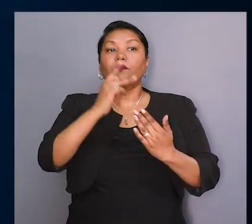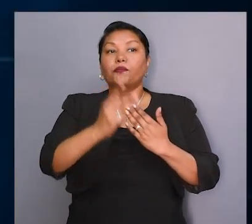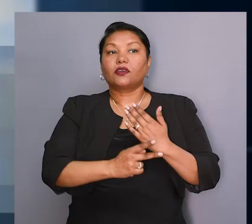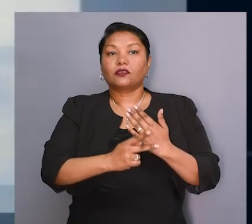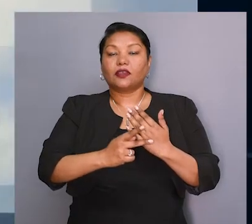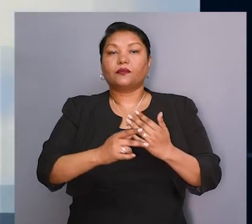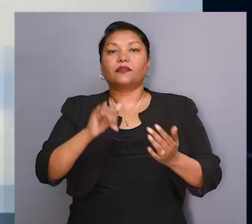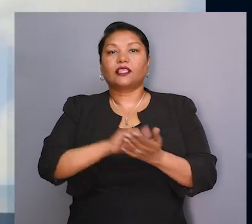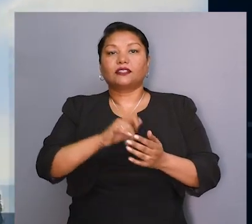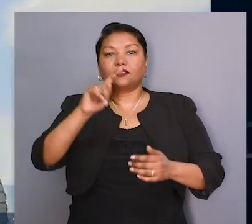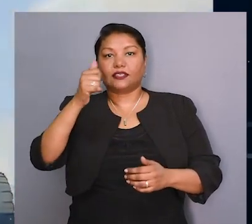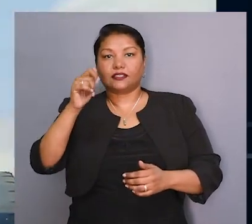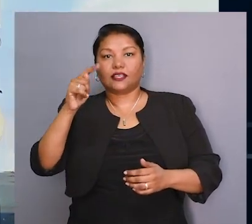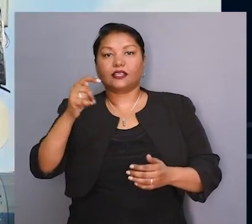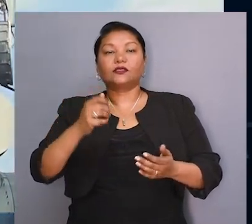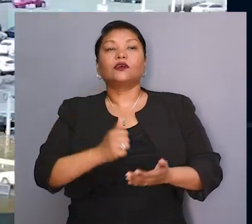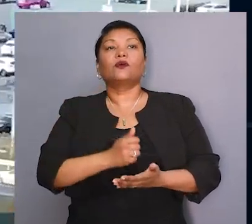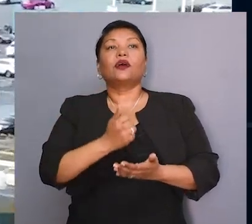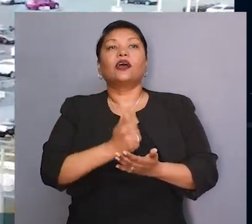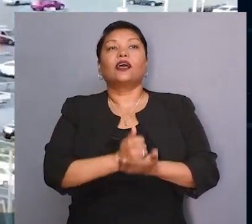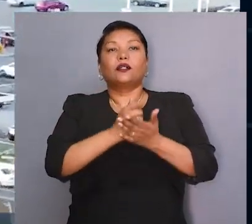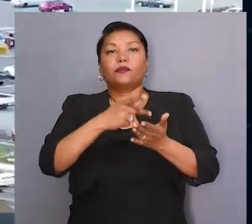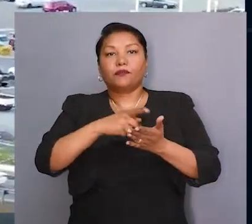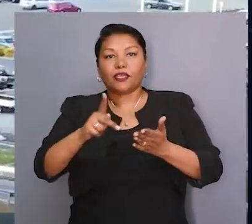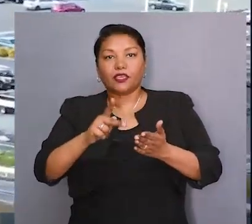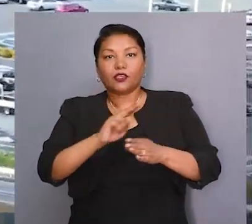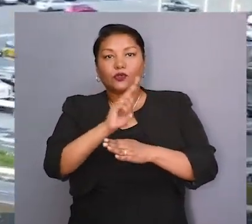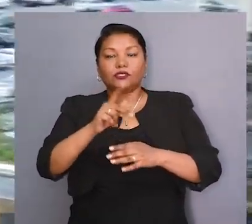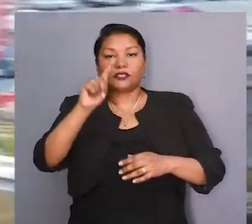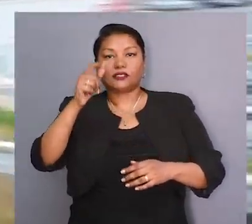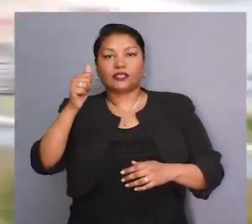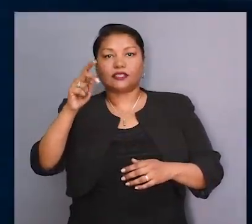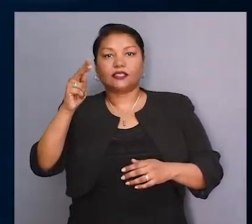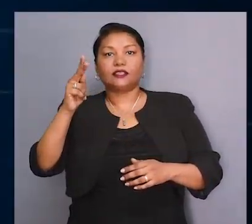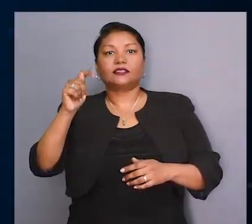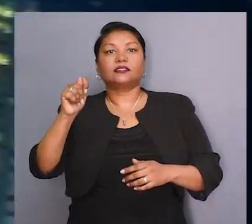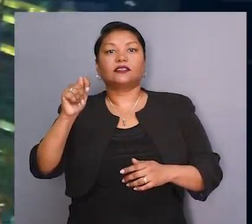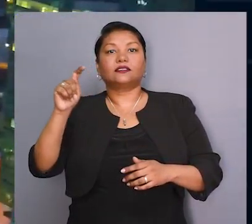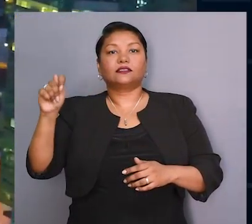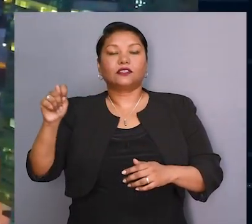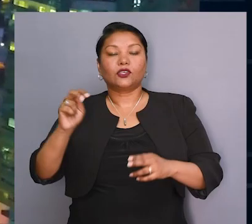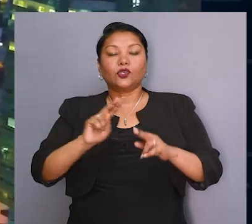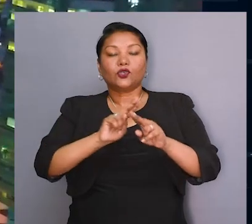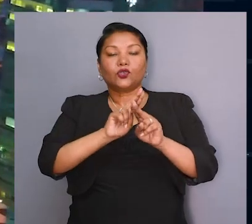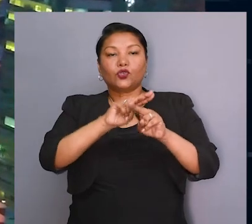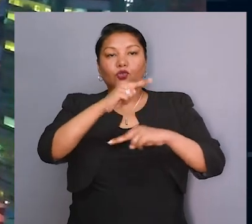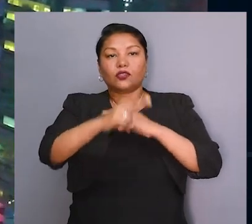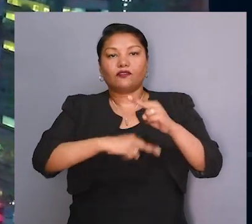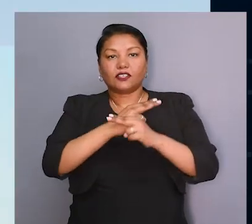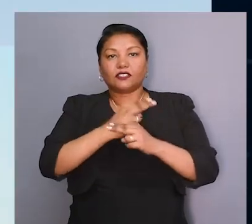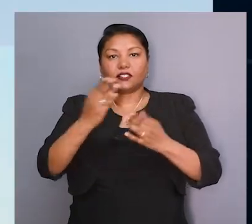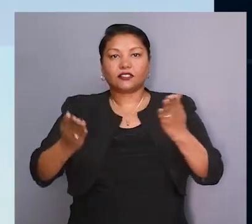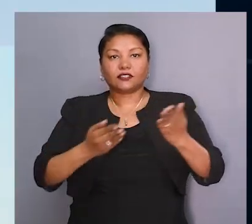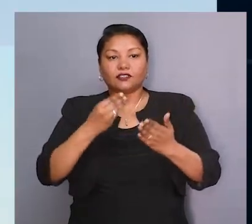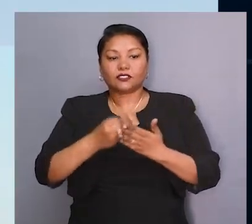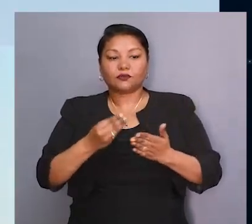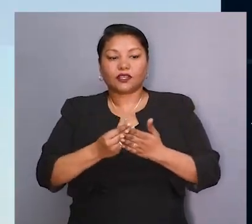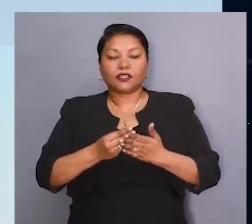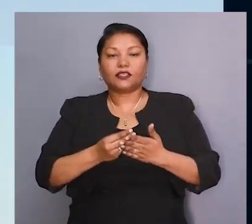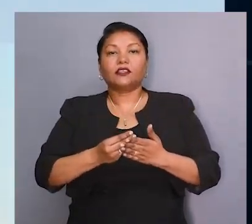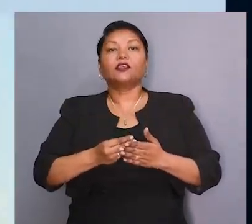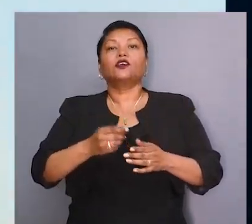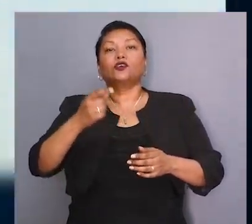TATT's Universal Service Fund. This fund is designed as an incentive to encourage operators to assist countries